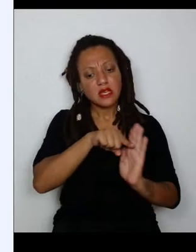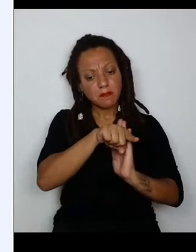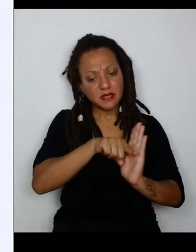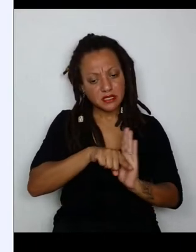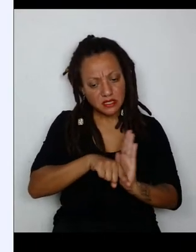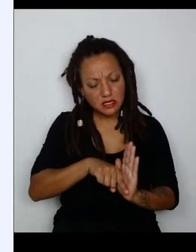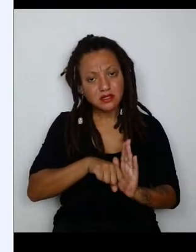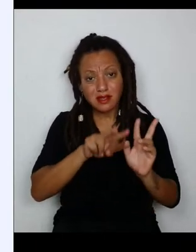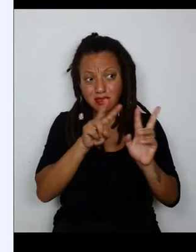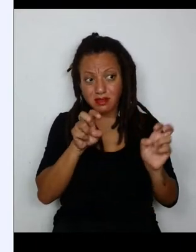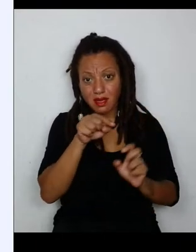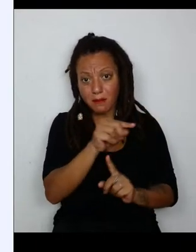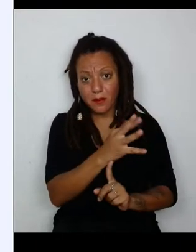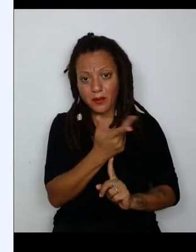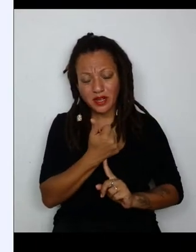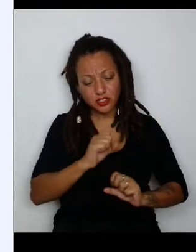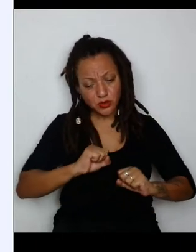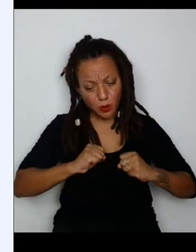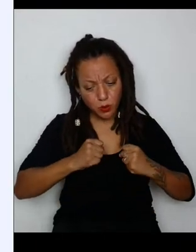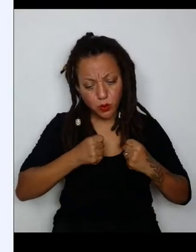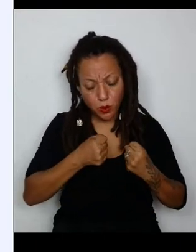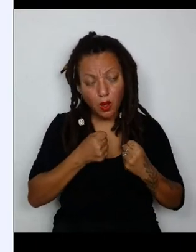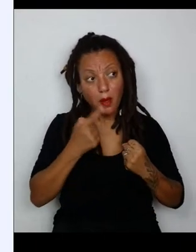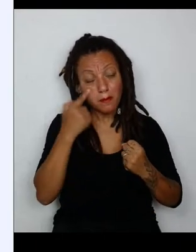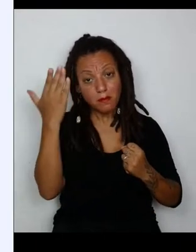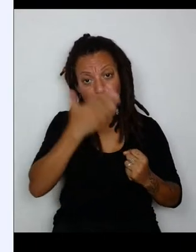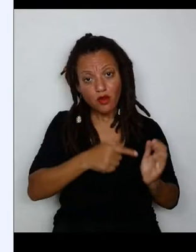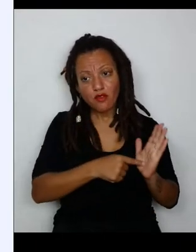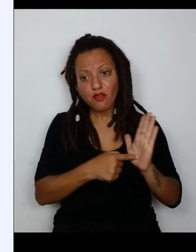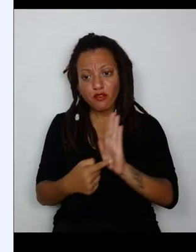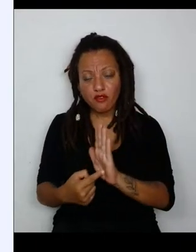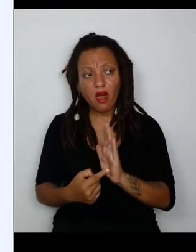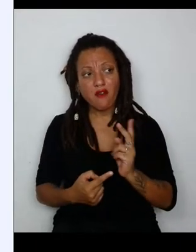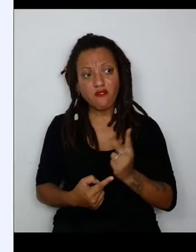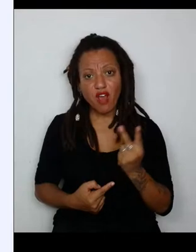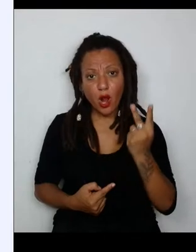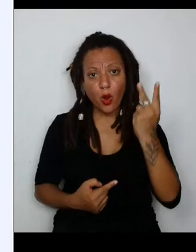patriarchal values that in fact he openly denounced